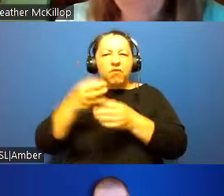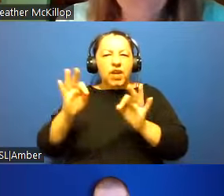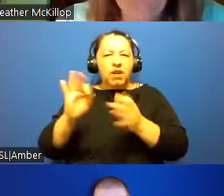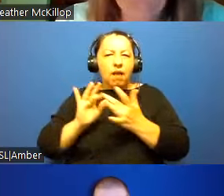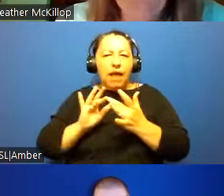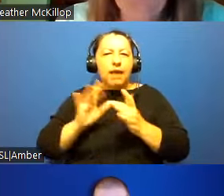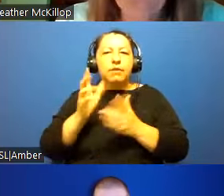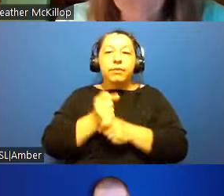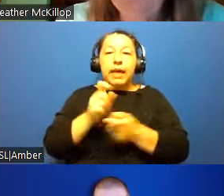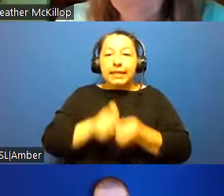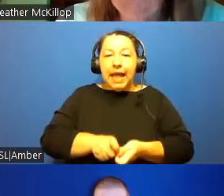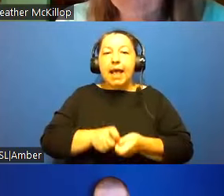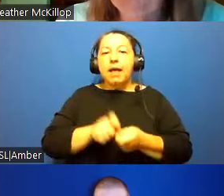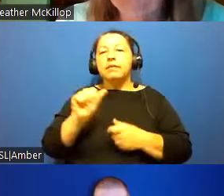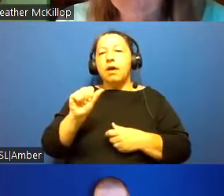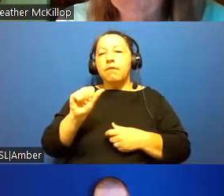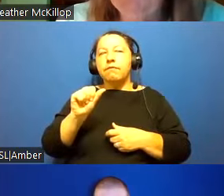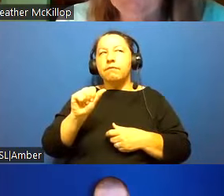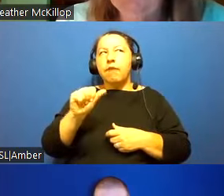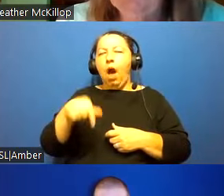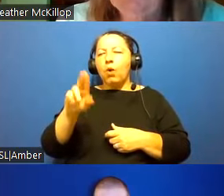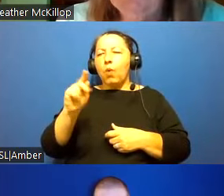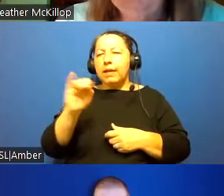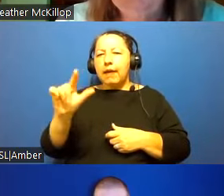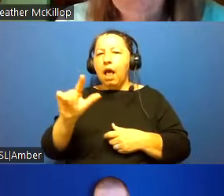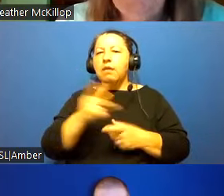K'ak Naab, the site that we're excavating now, which is up in here.